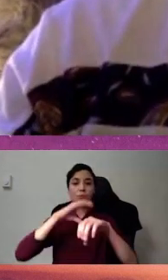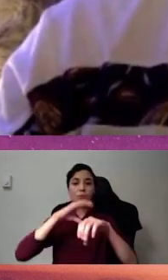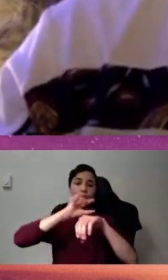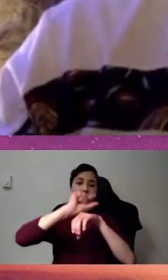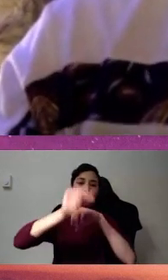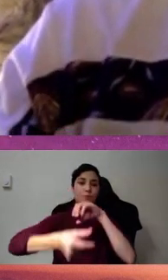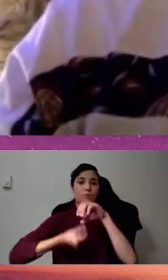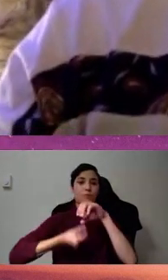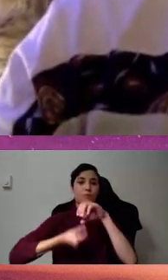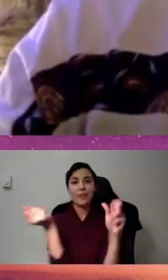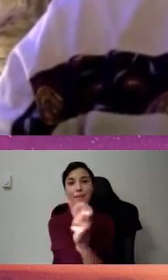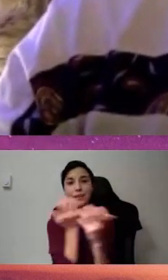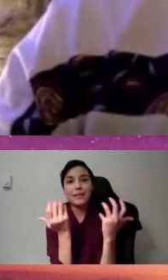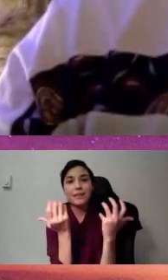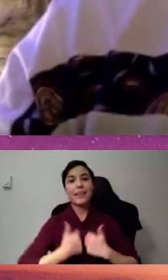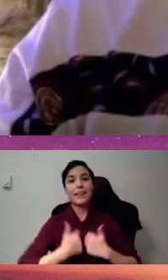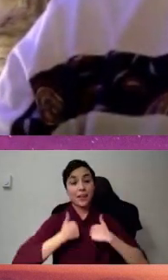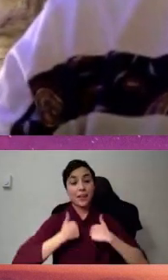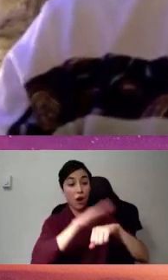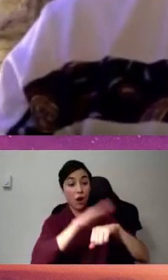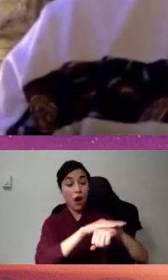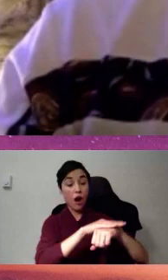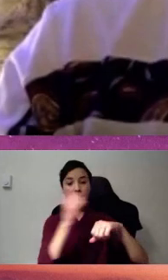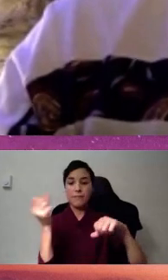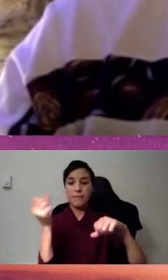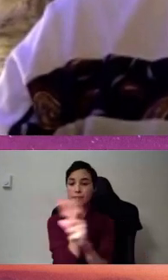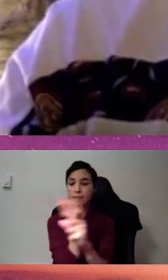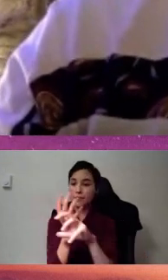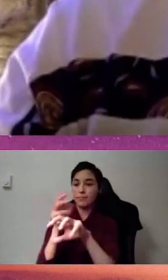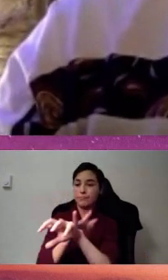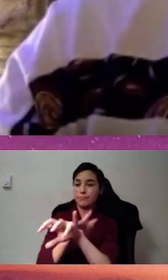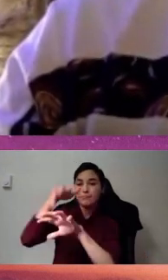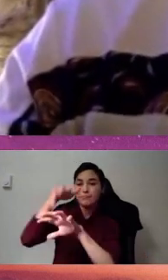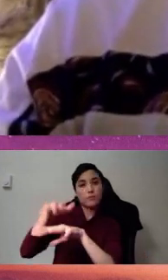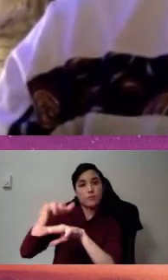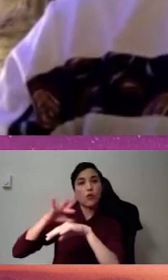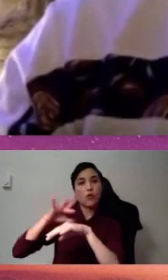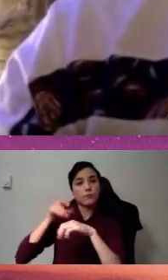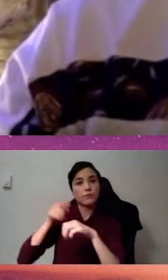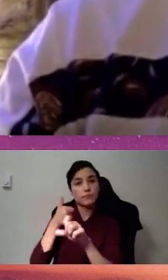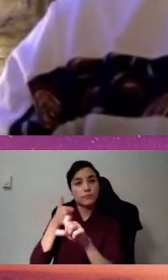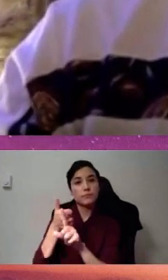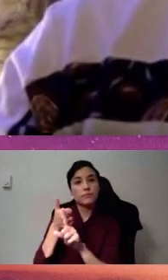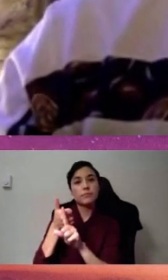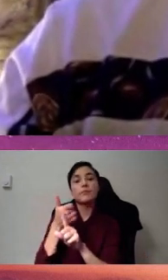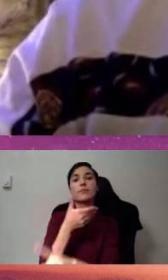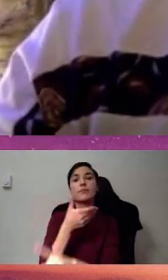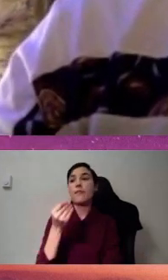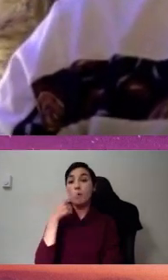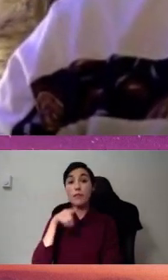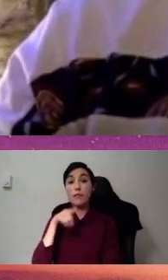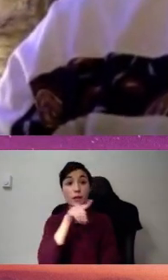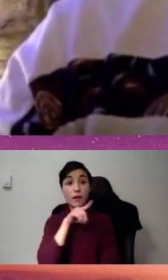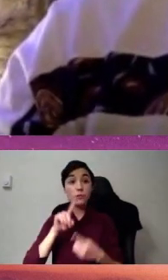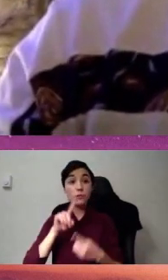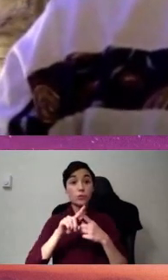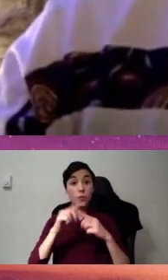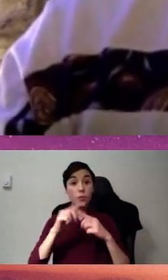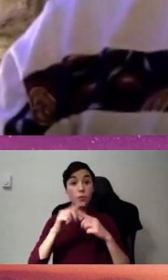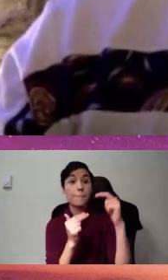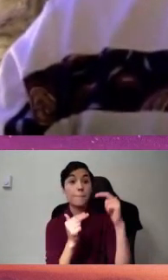things living on it. For them to actually live and build out communities of their own and planning of their